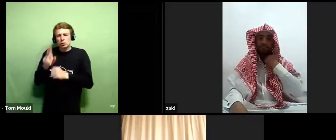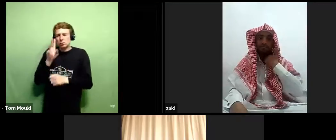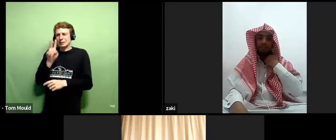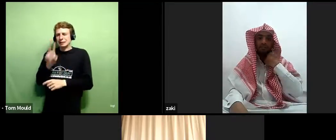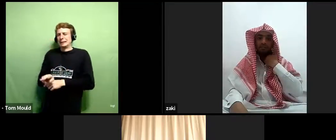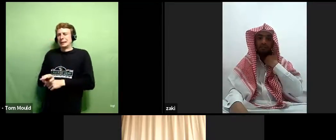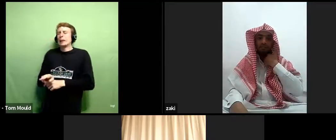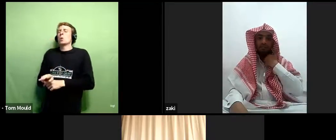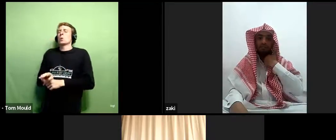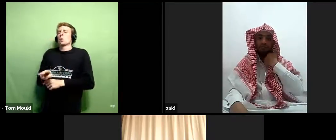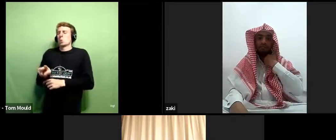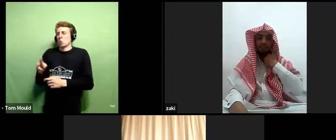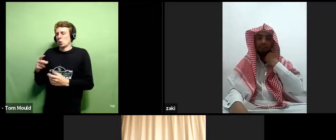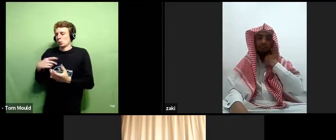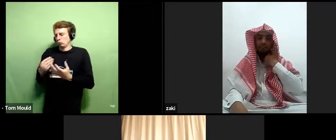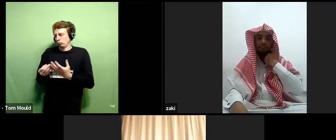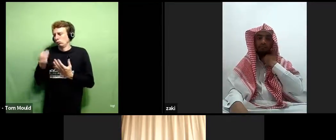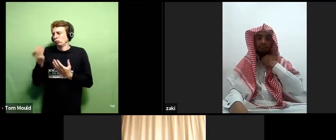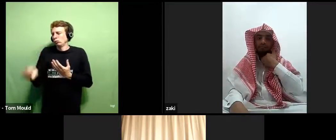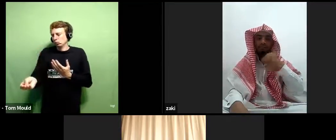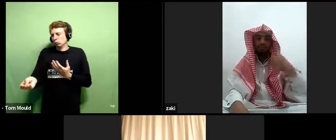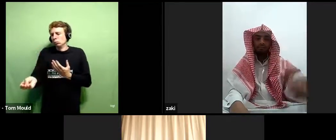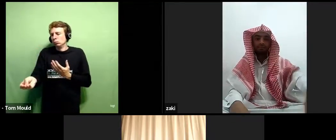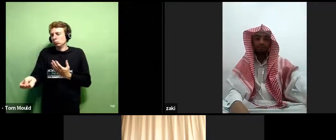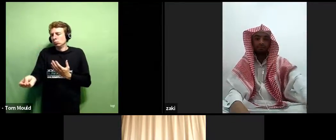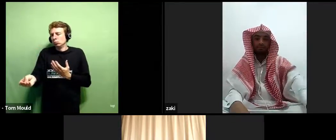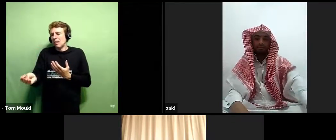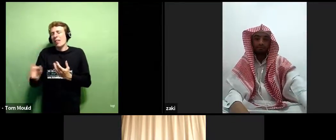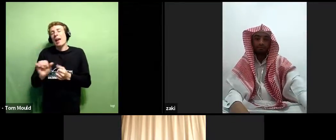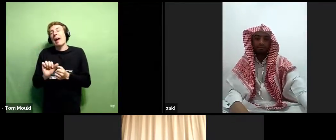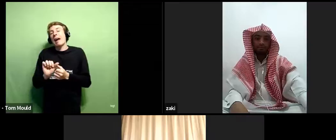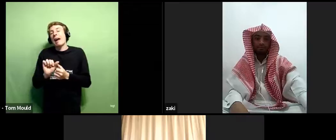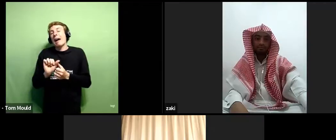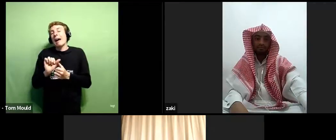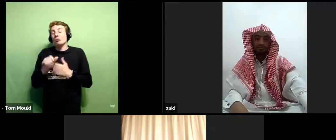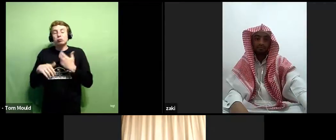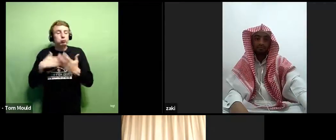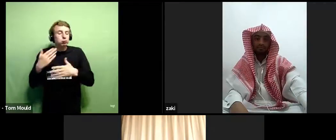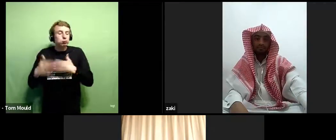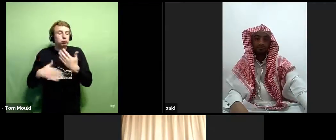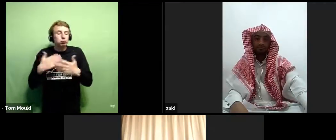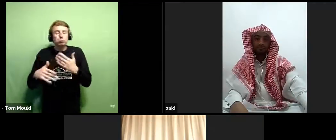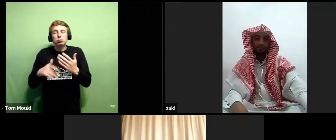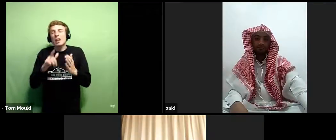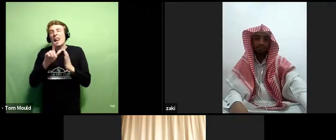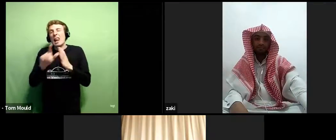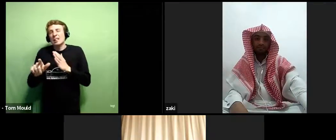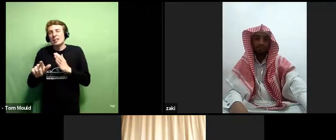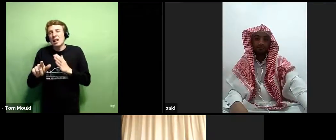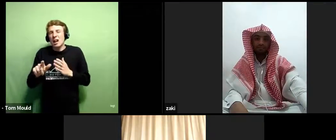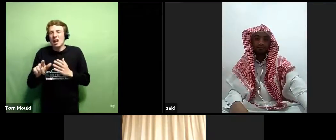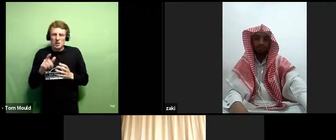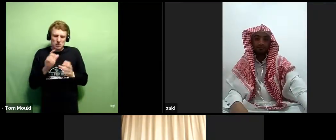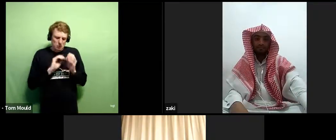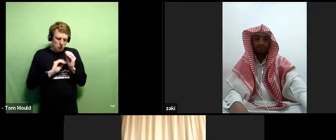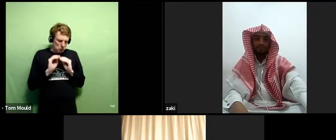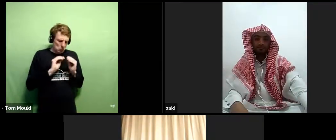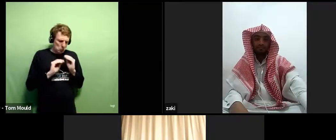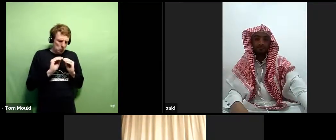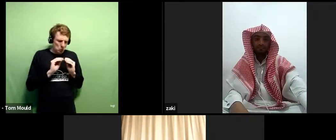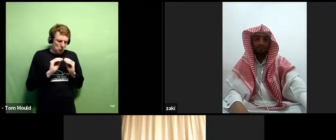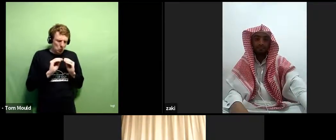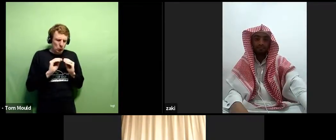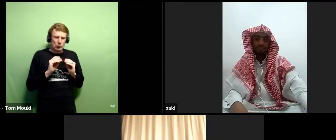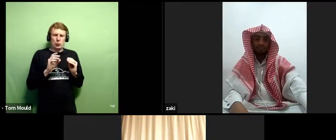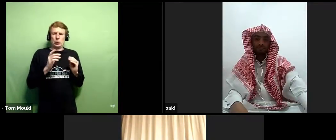charity, and then afterwards they make their calculations and they realize that the amount that they